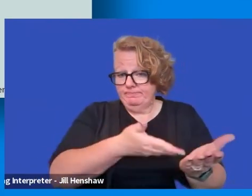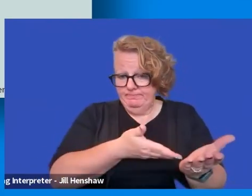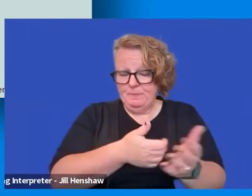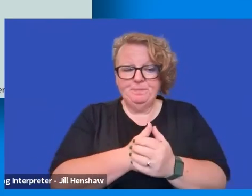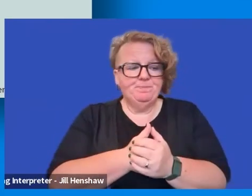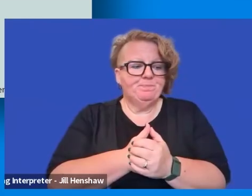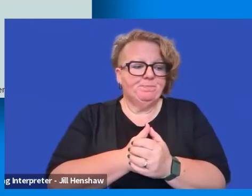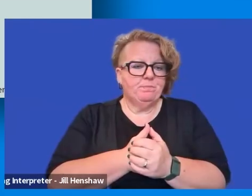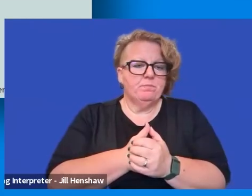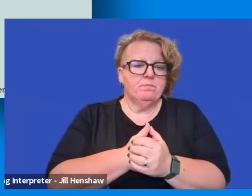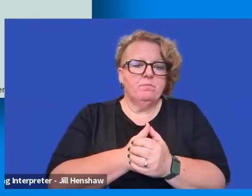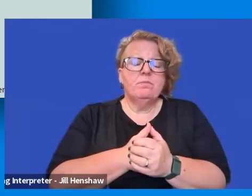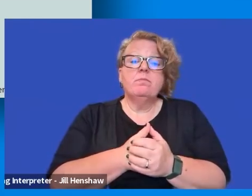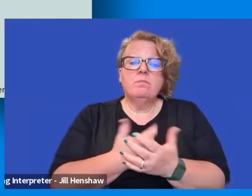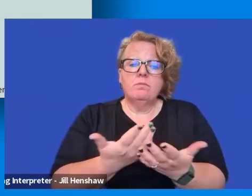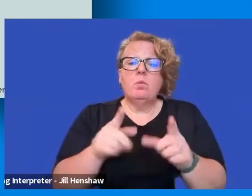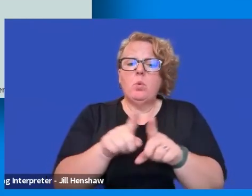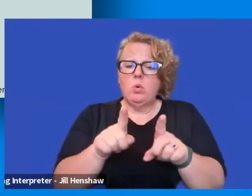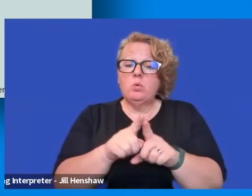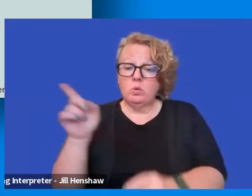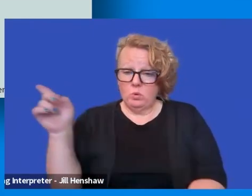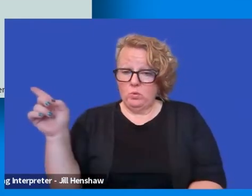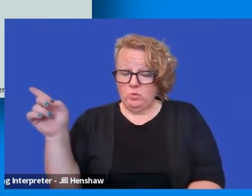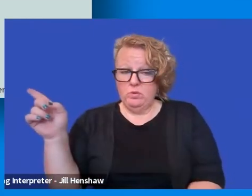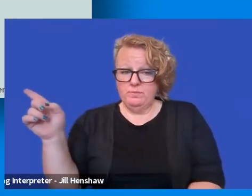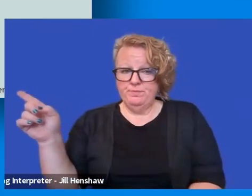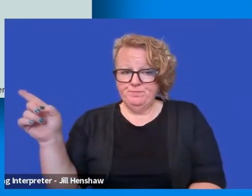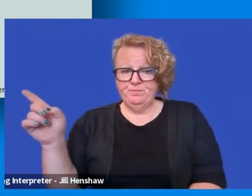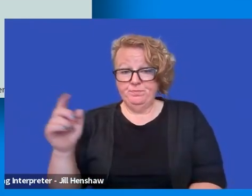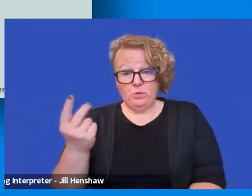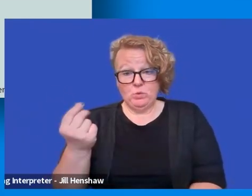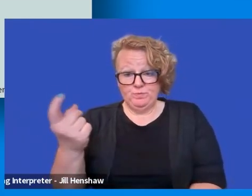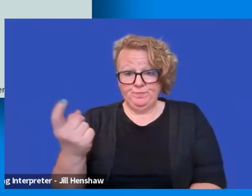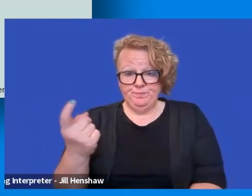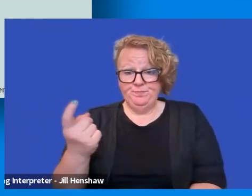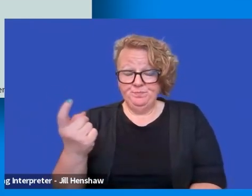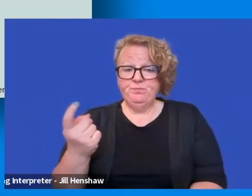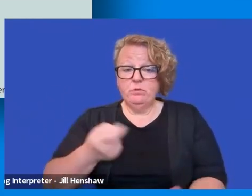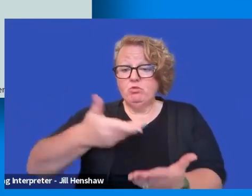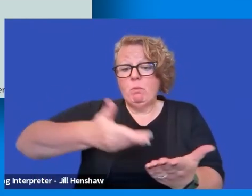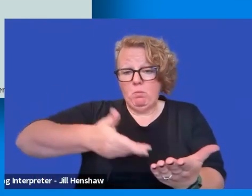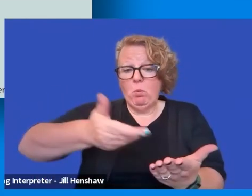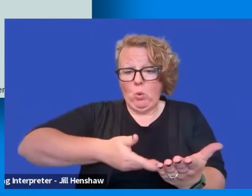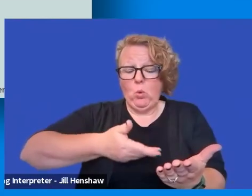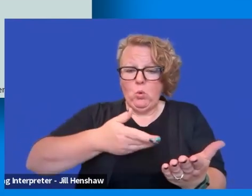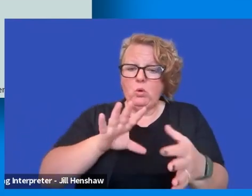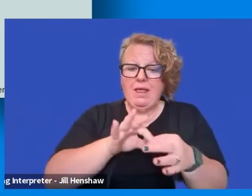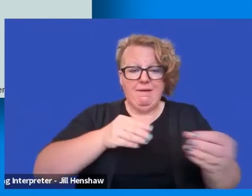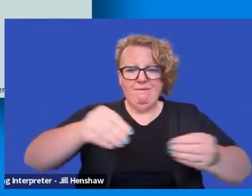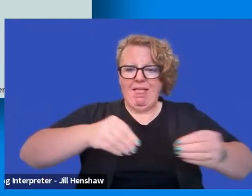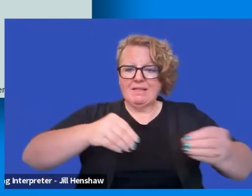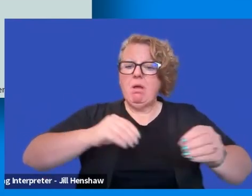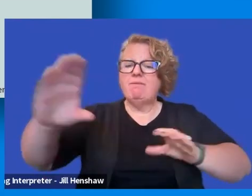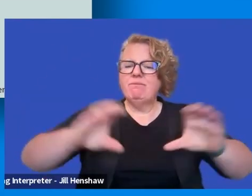And here you can see on the left-hand side our forthcoming report on flexible